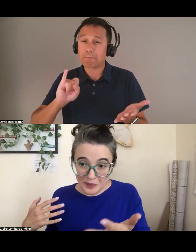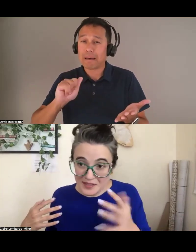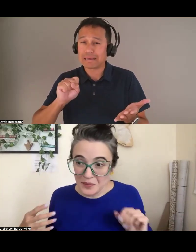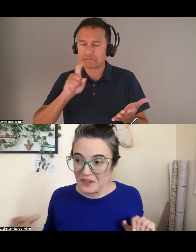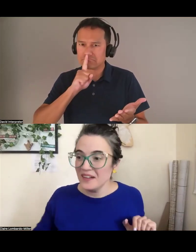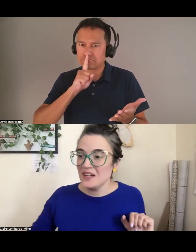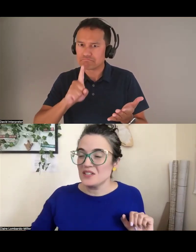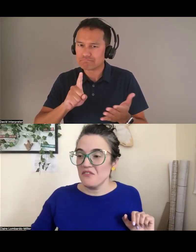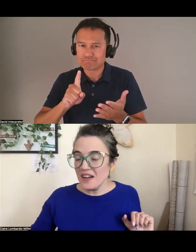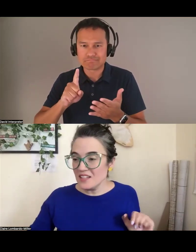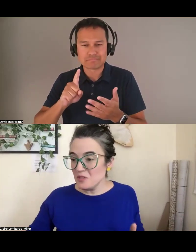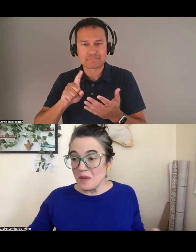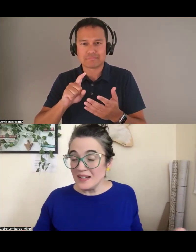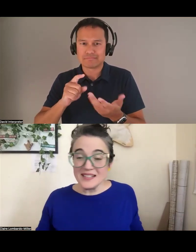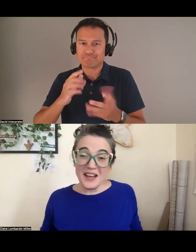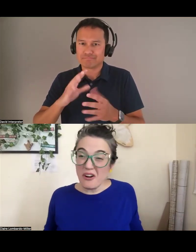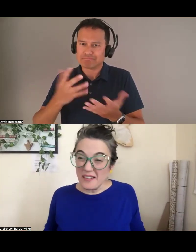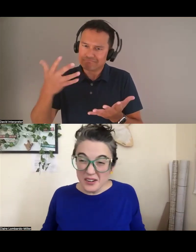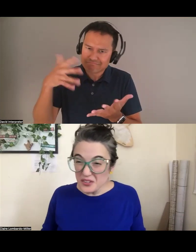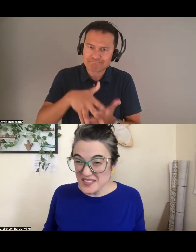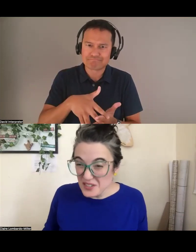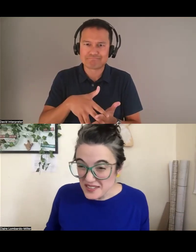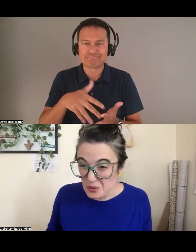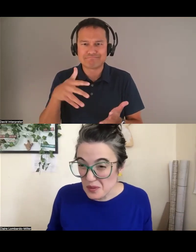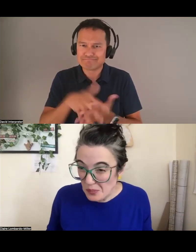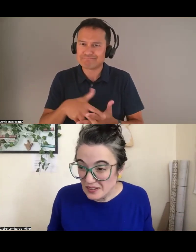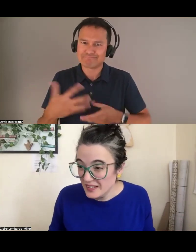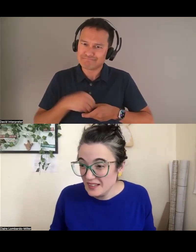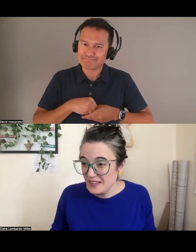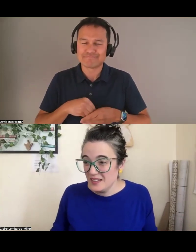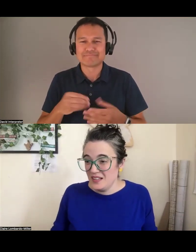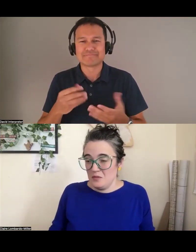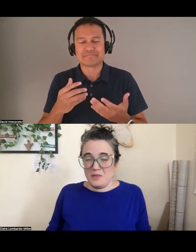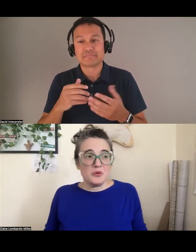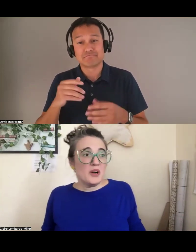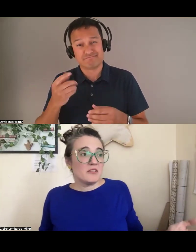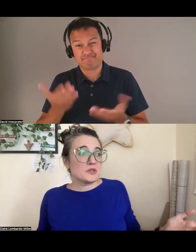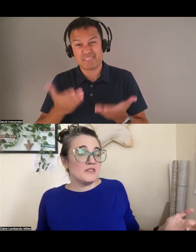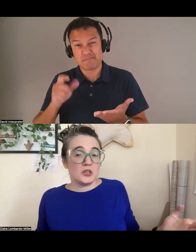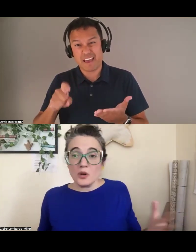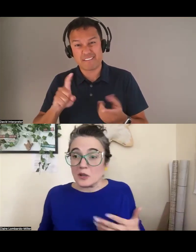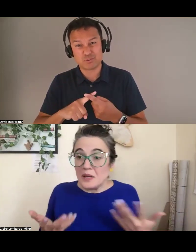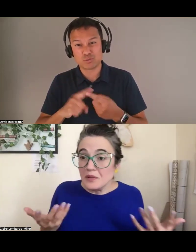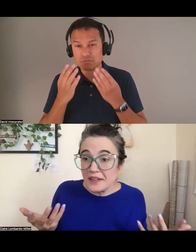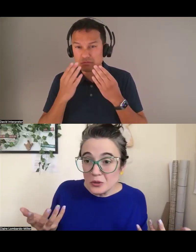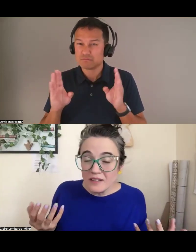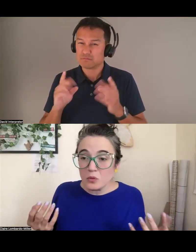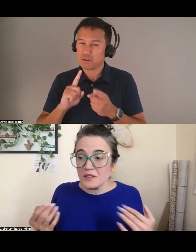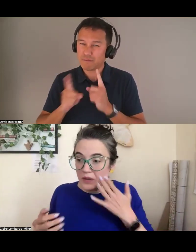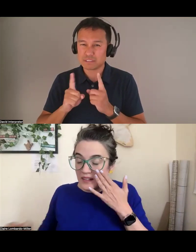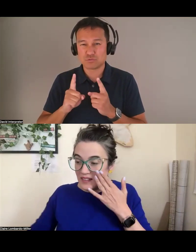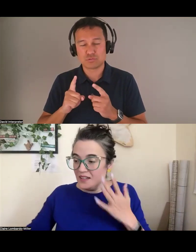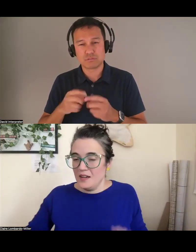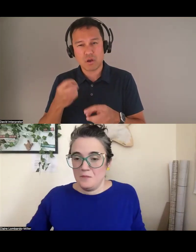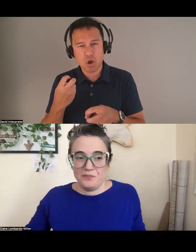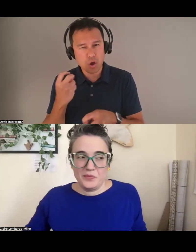quite a bit deeper to find them. You may need to have hard conversations with people, people who have observed your work, people that you have worked